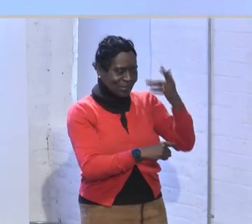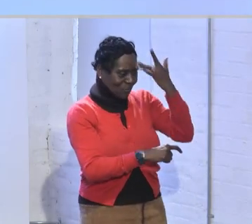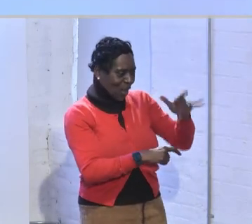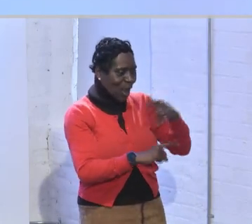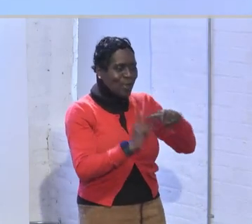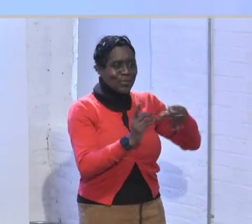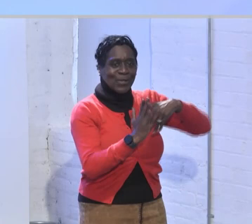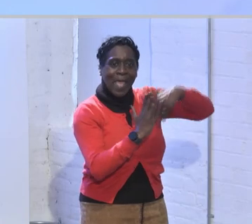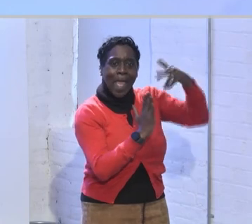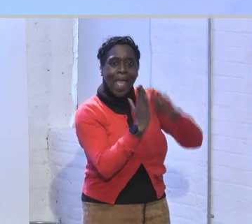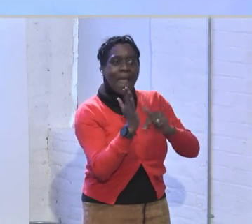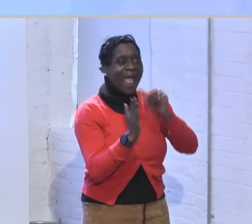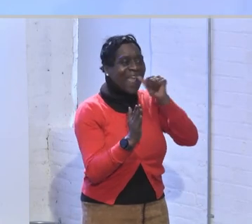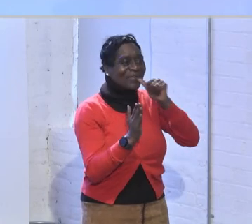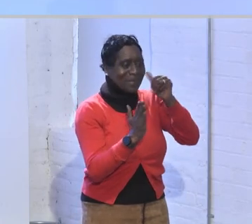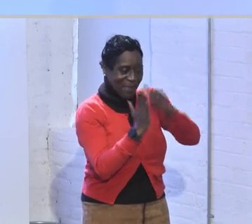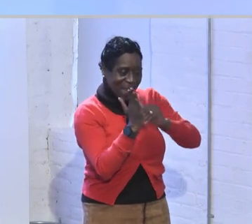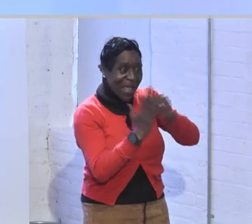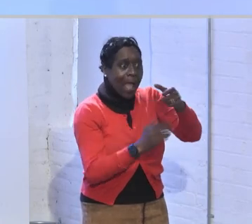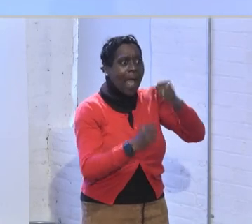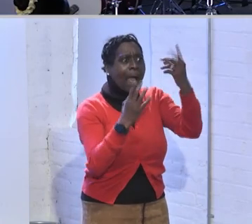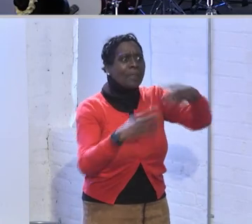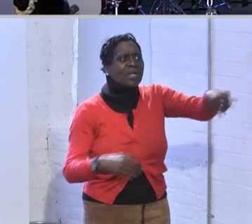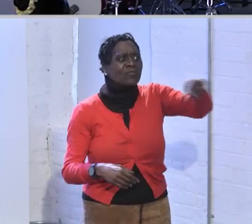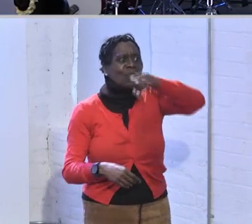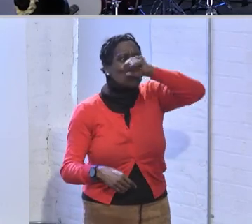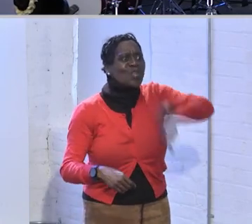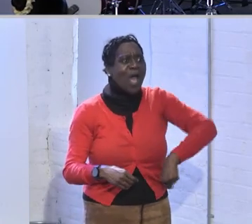peanut butter on your apple. How many of you love peanut butter on your